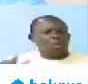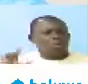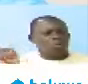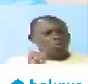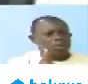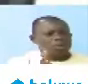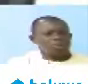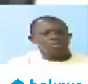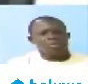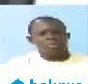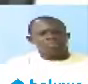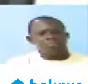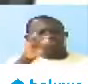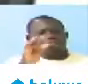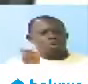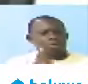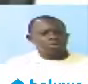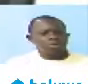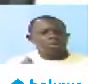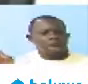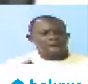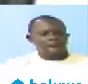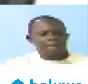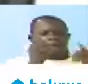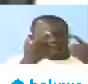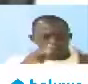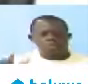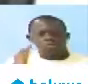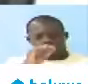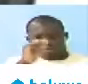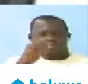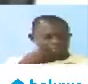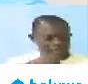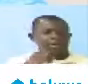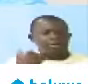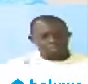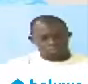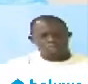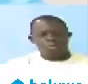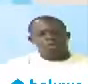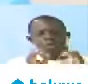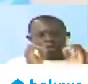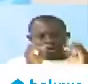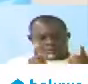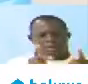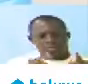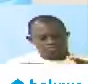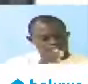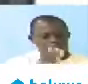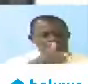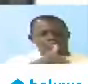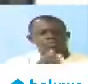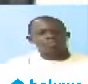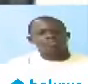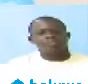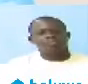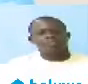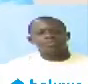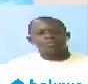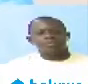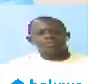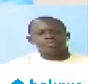ni kanjumala. Kake Arab Congo. You do it with Arabic, in Arabic. Okay, proceed, please. And then? When, what did